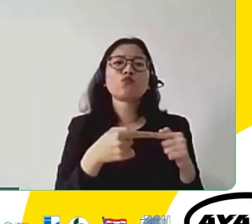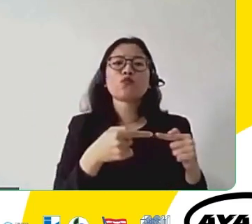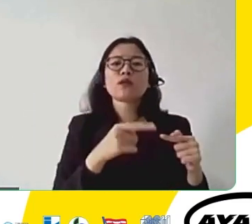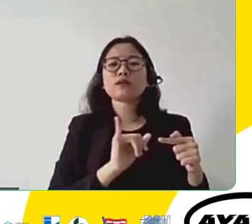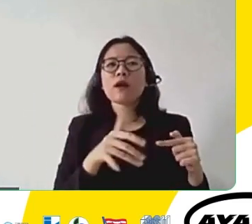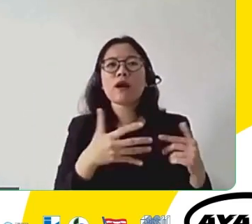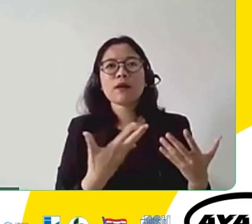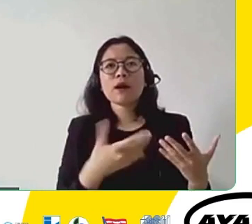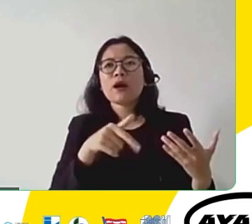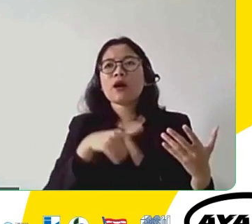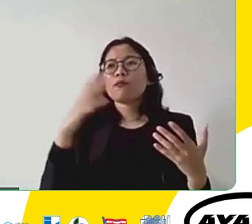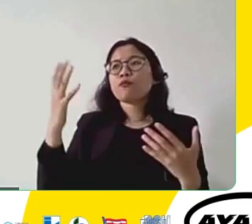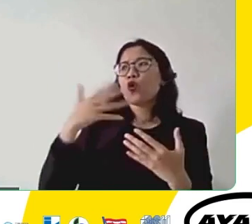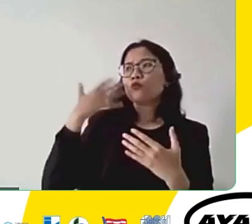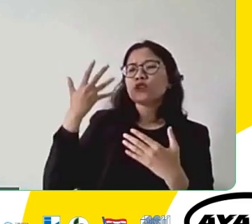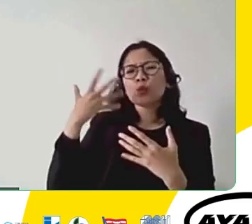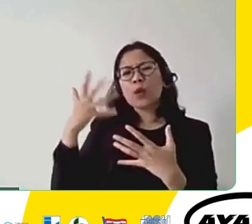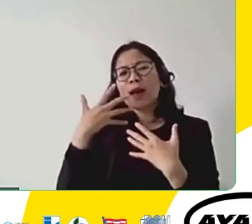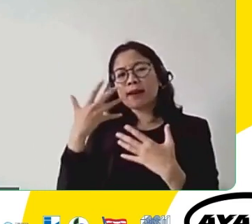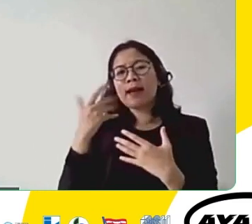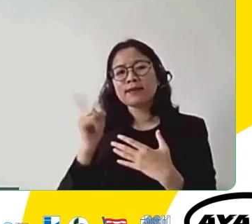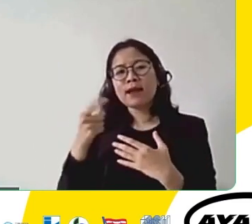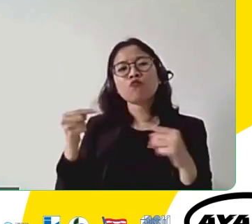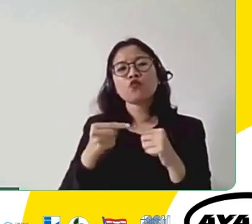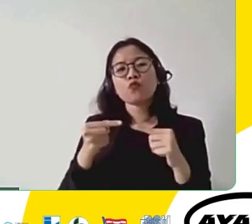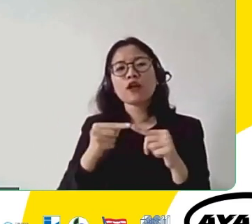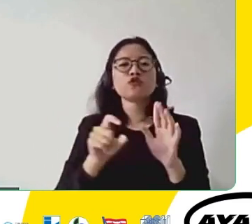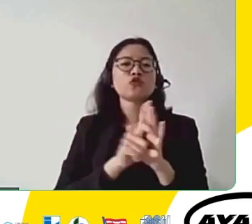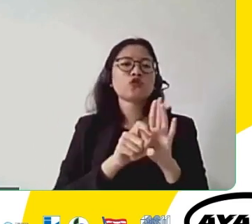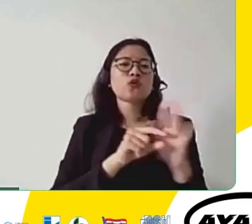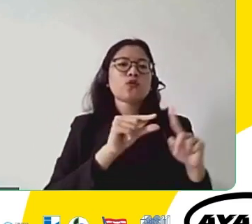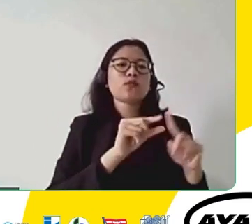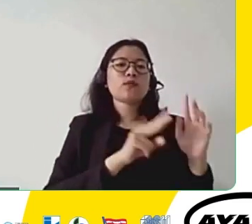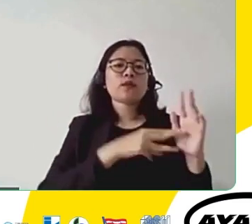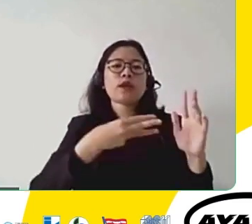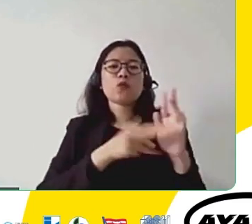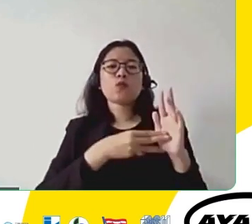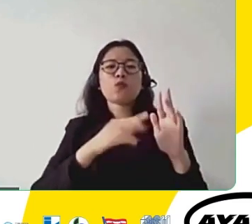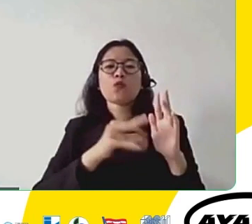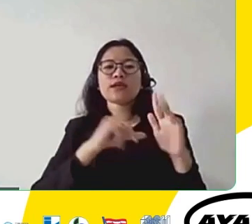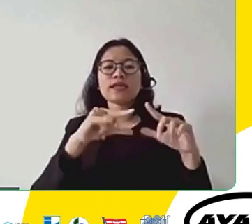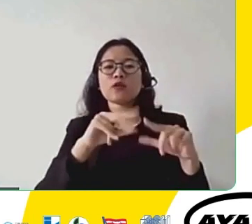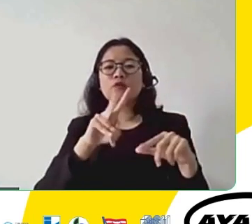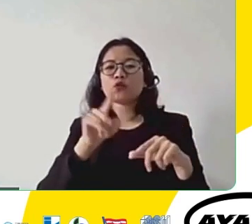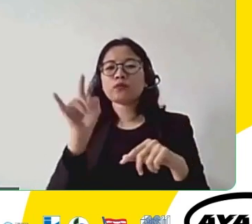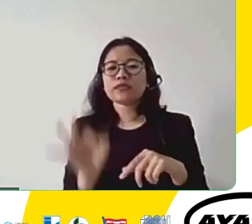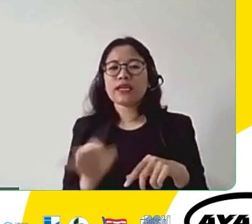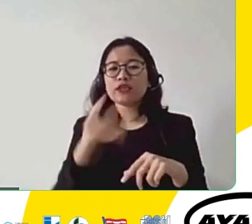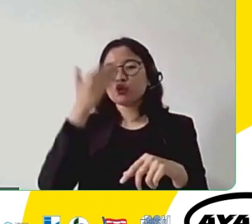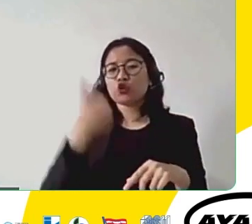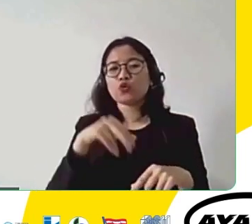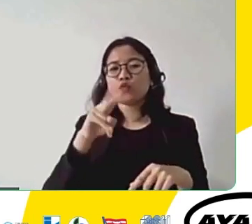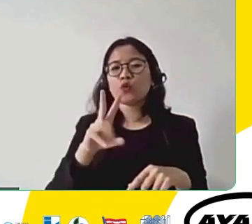of because of stroke, 24% death is because of ischemic